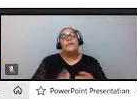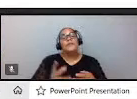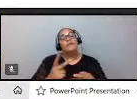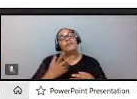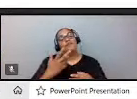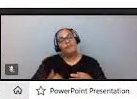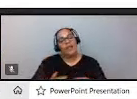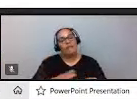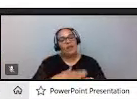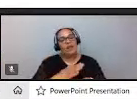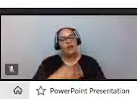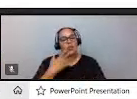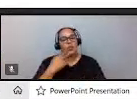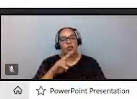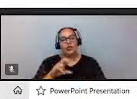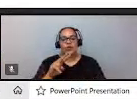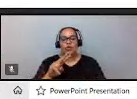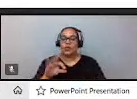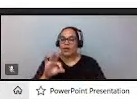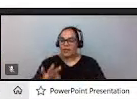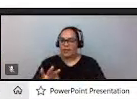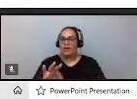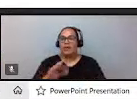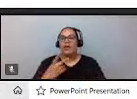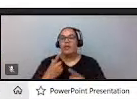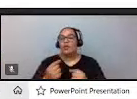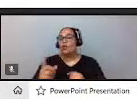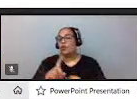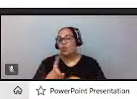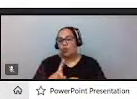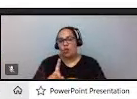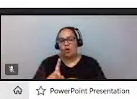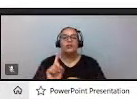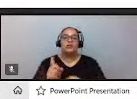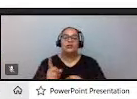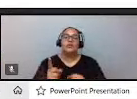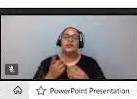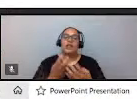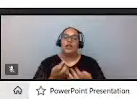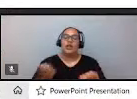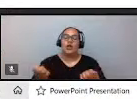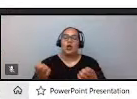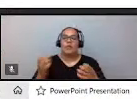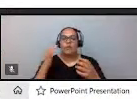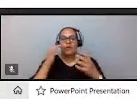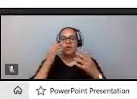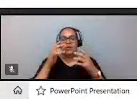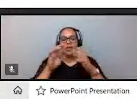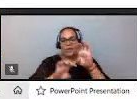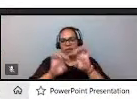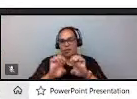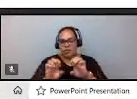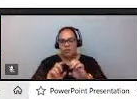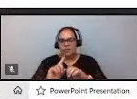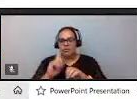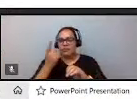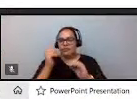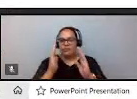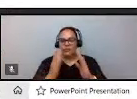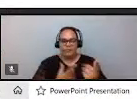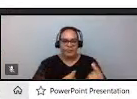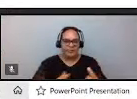in late 2023 an undertaking of a terminal equipment condition assessment that was just a first phase of